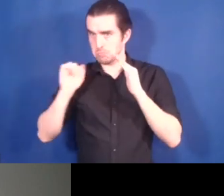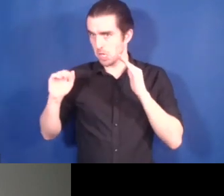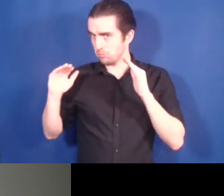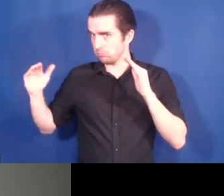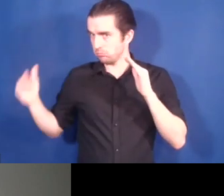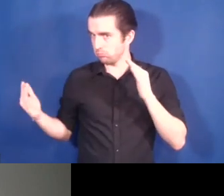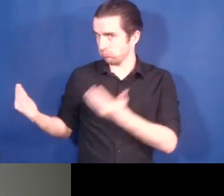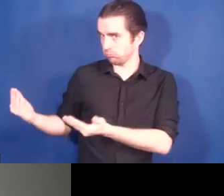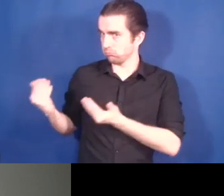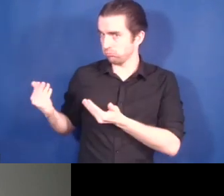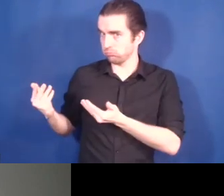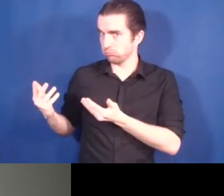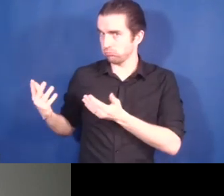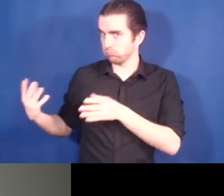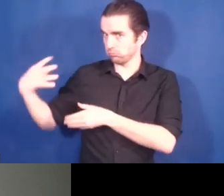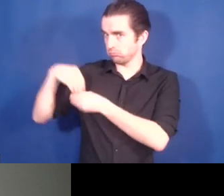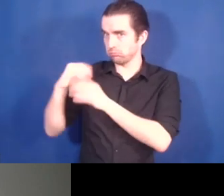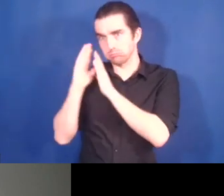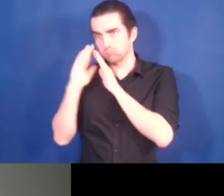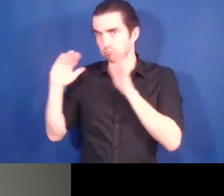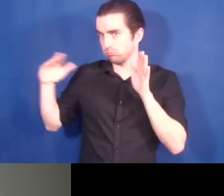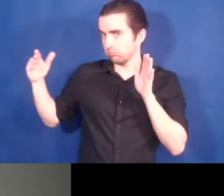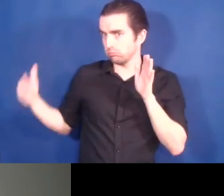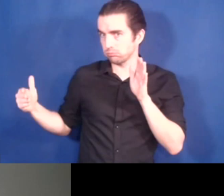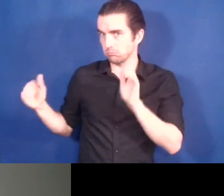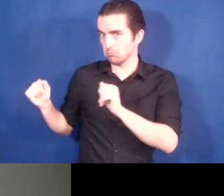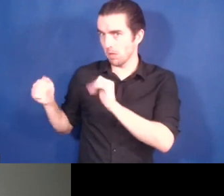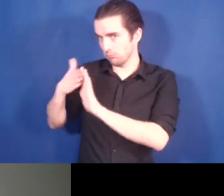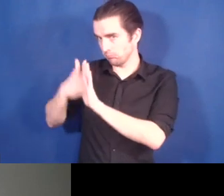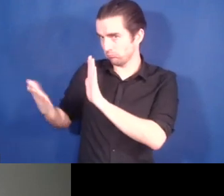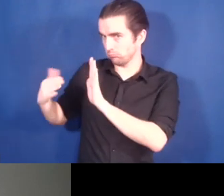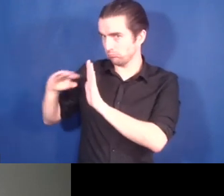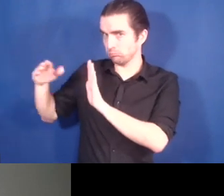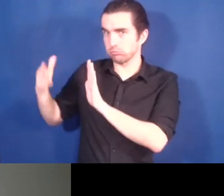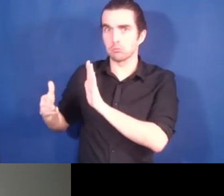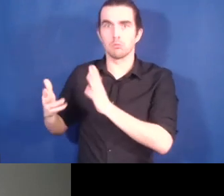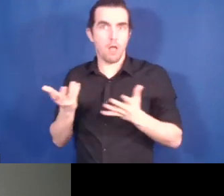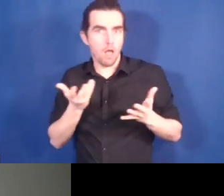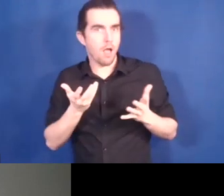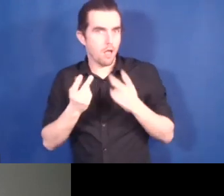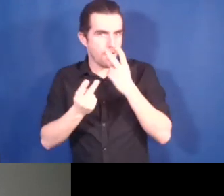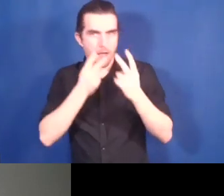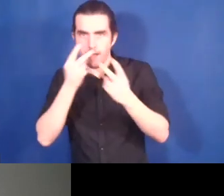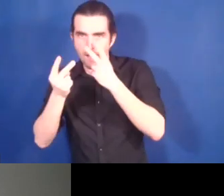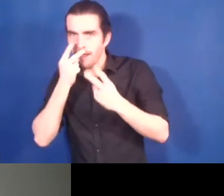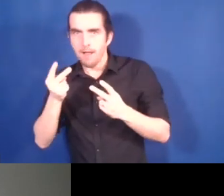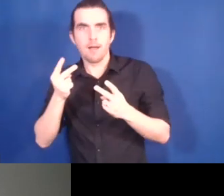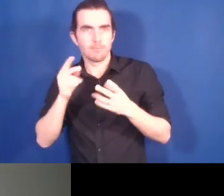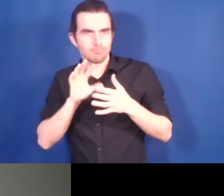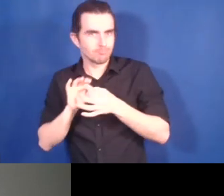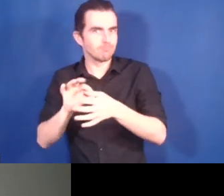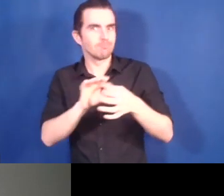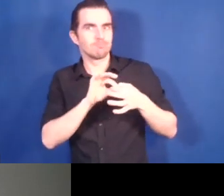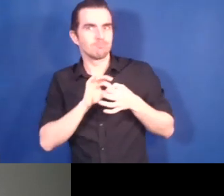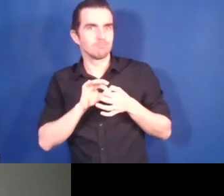xenophobia towards displaced persons much more than you ever do in lower middle income countries. And I think